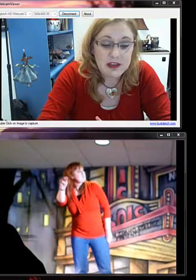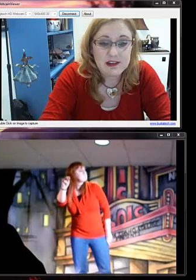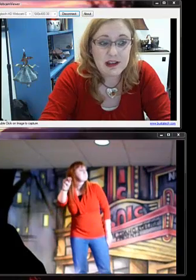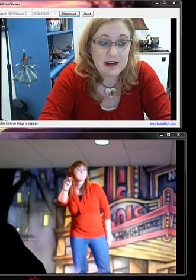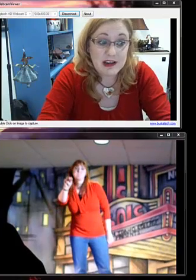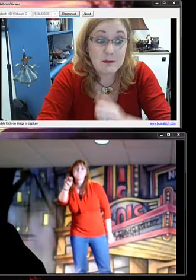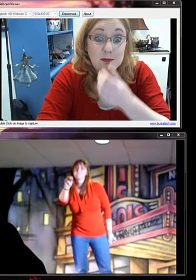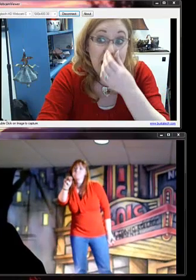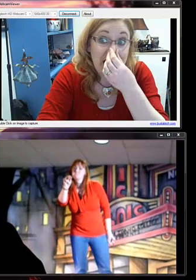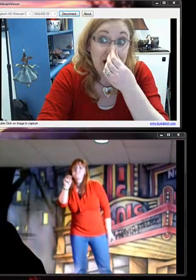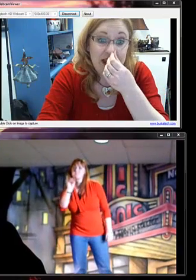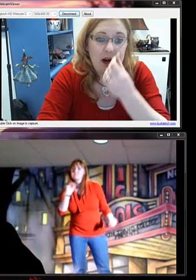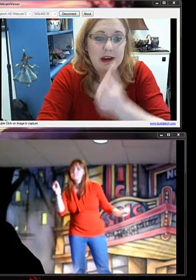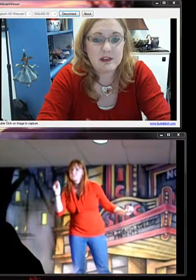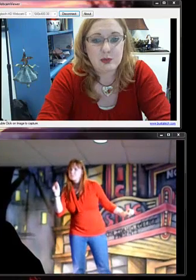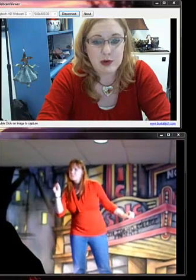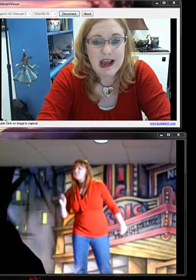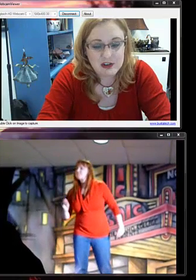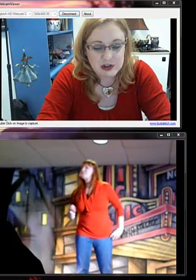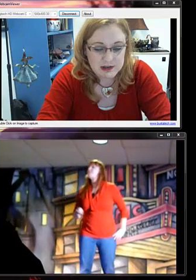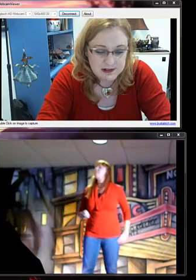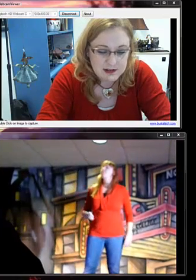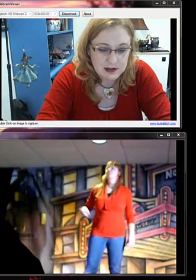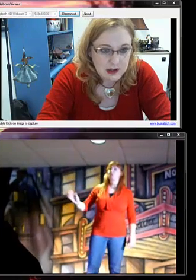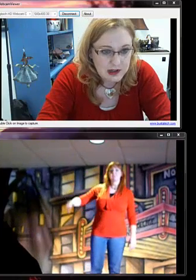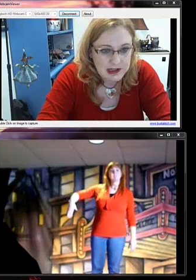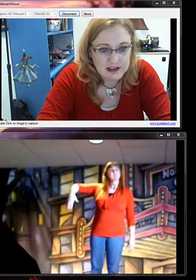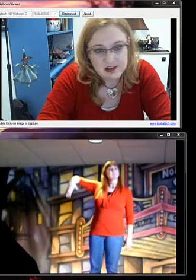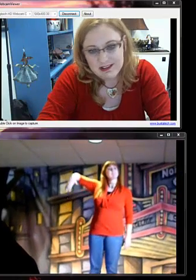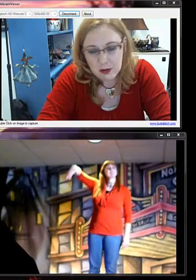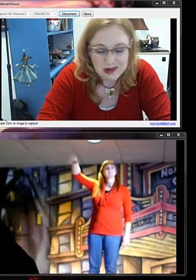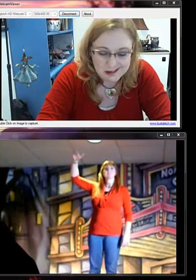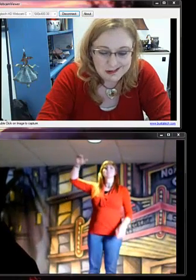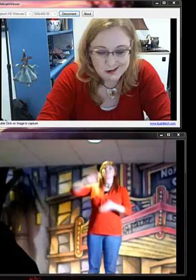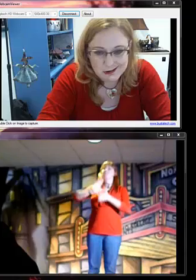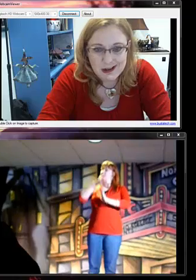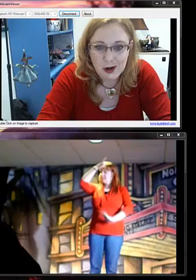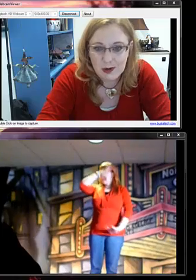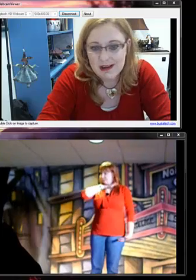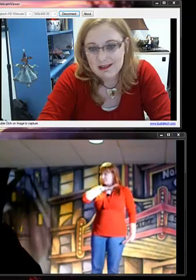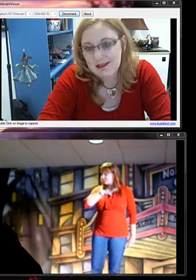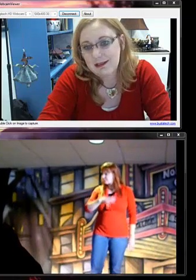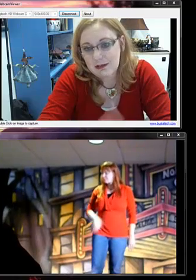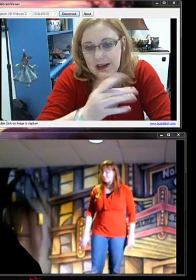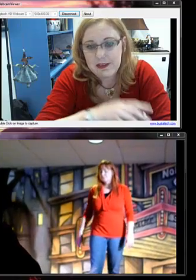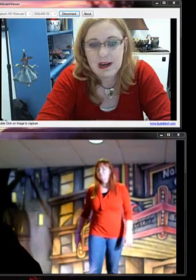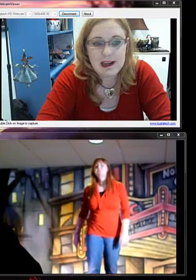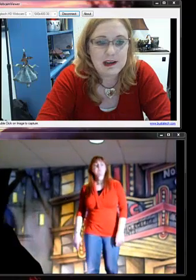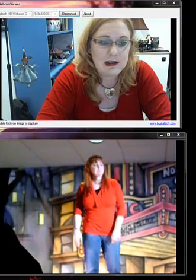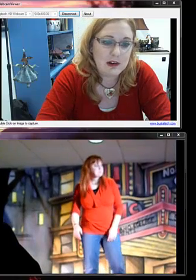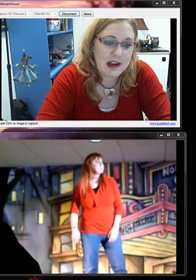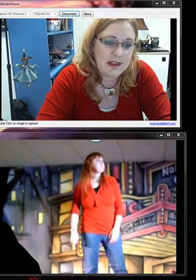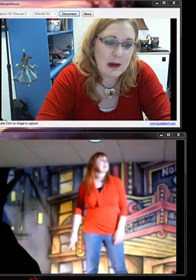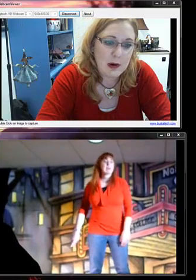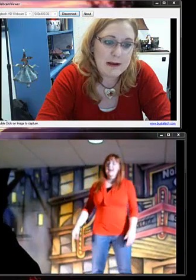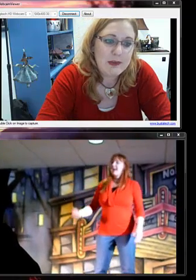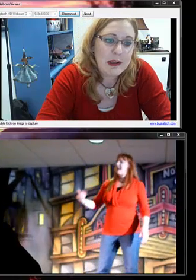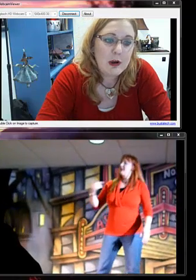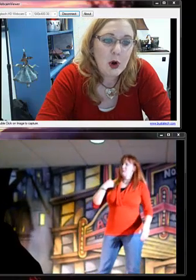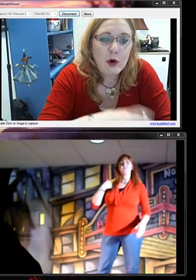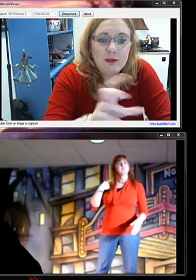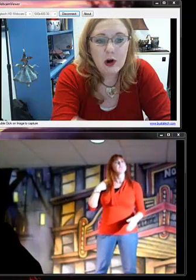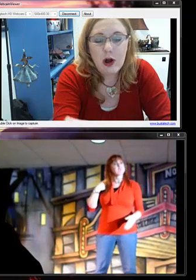can tell this a lot of times by the audience reactions. Okay, so let's say, well, no, not always, right? That I can interact that